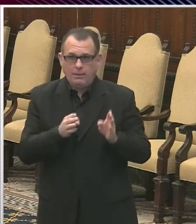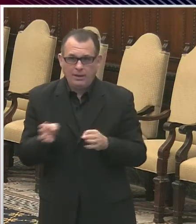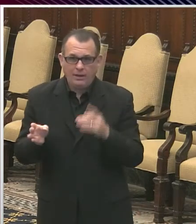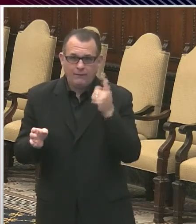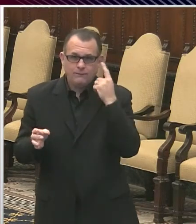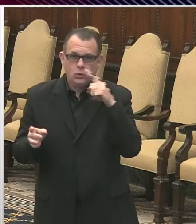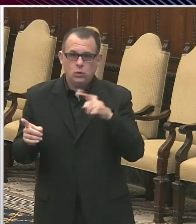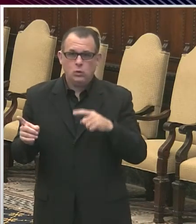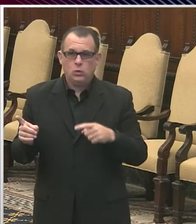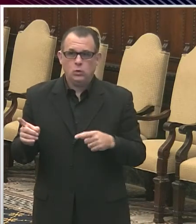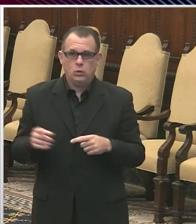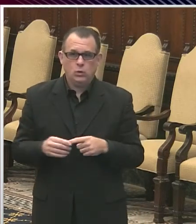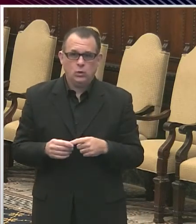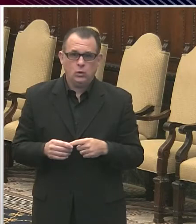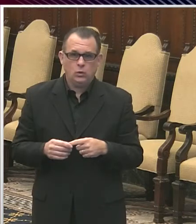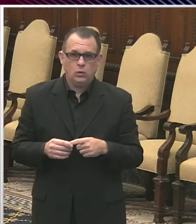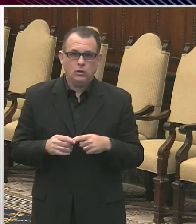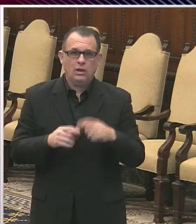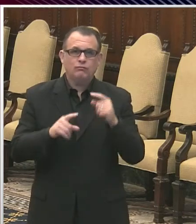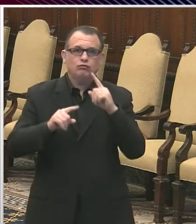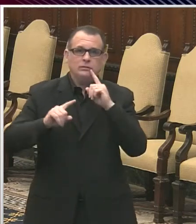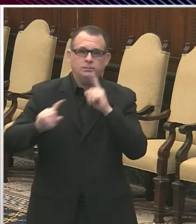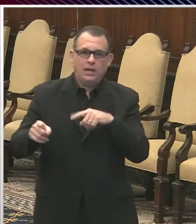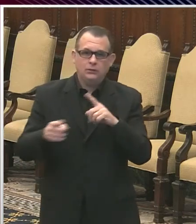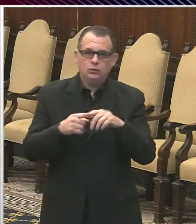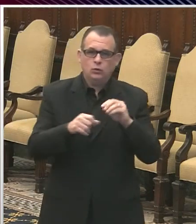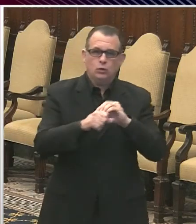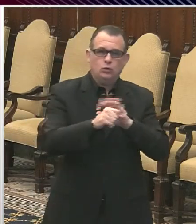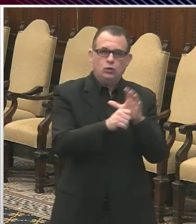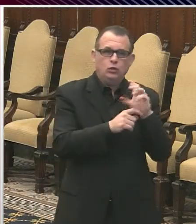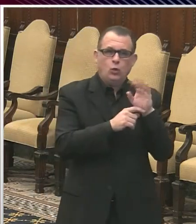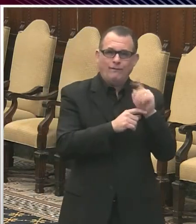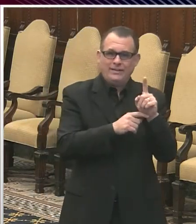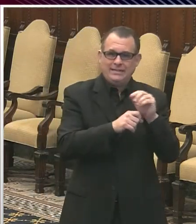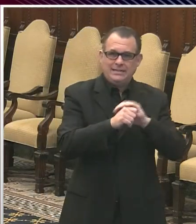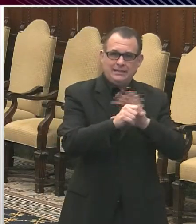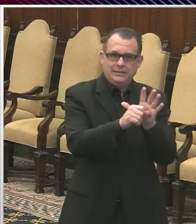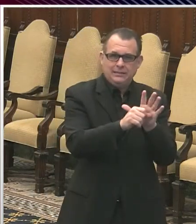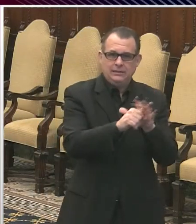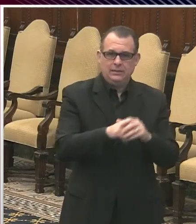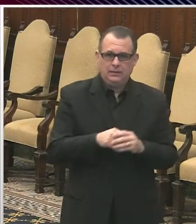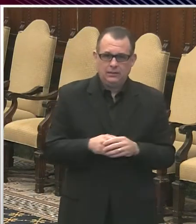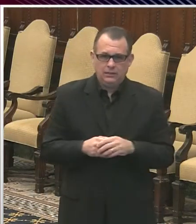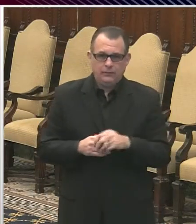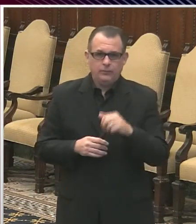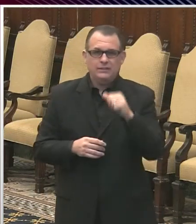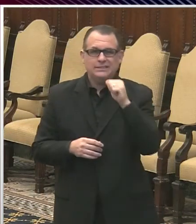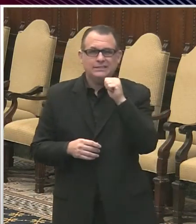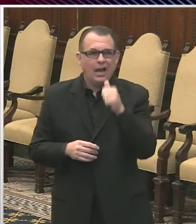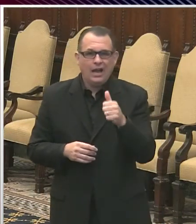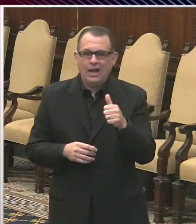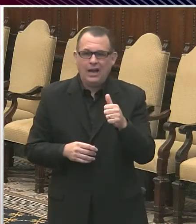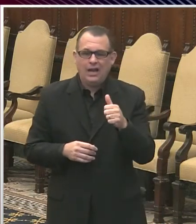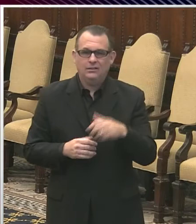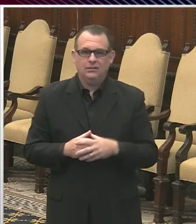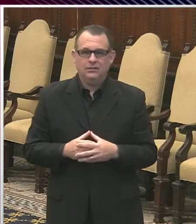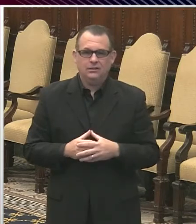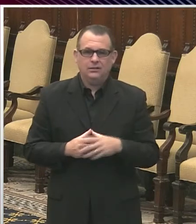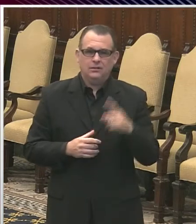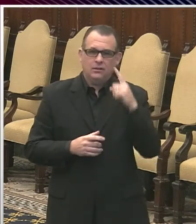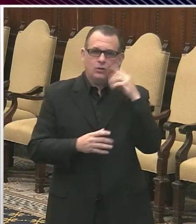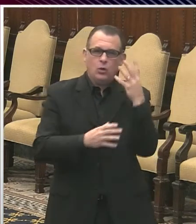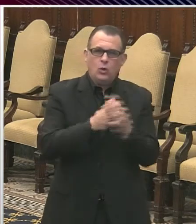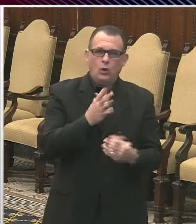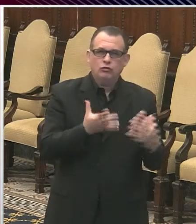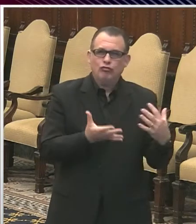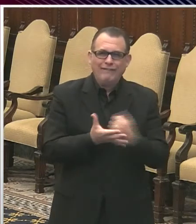and responding to COVID-19. It is not to fill lost revenue that they would